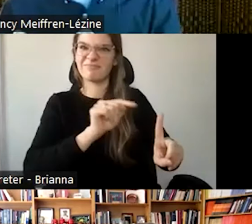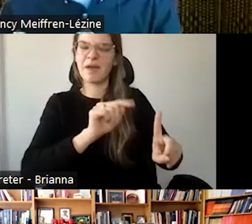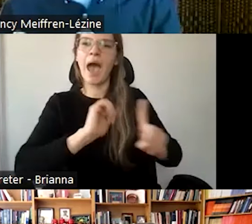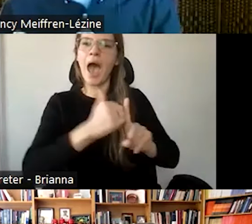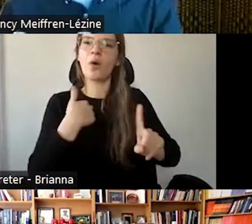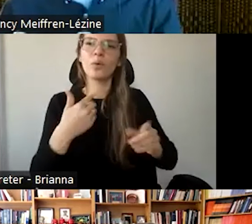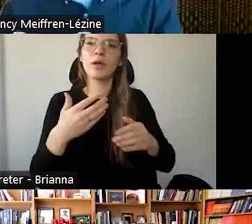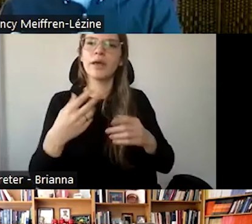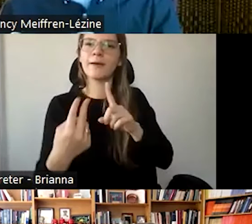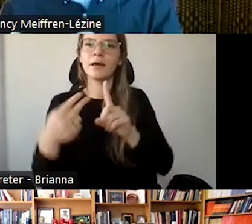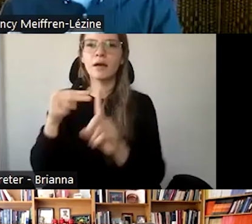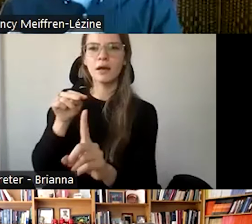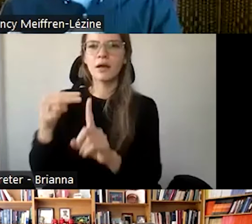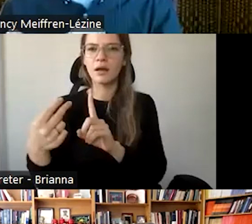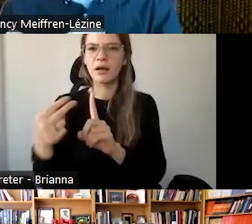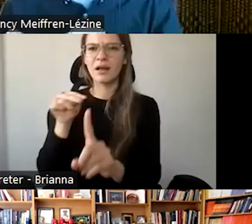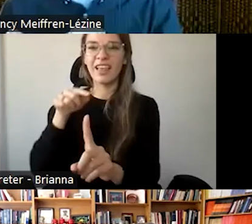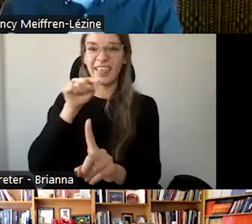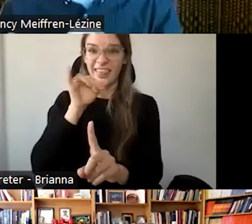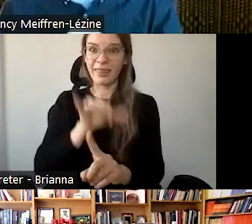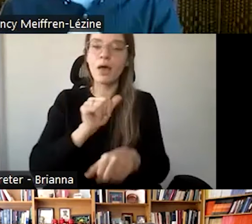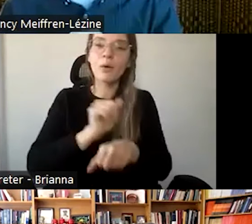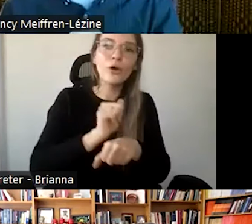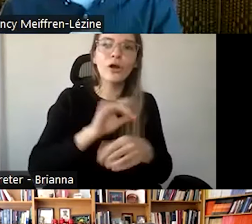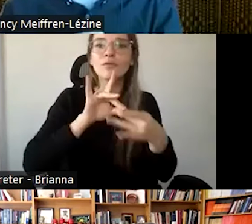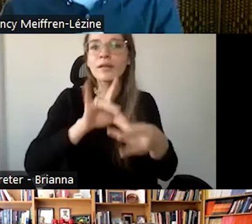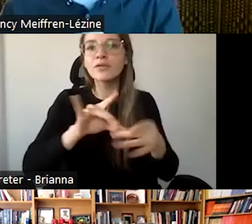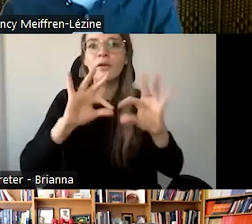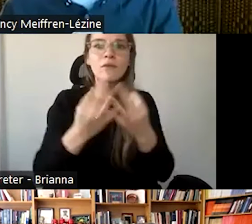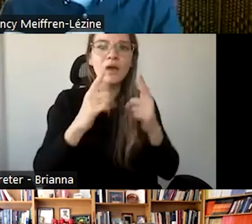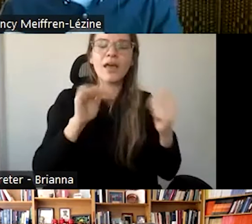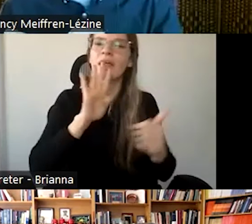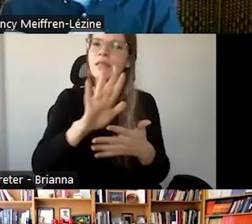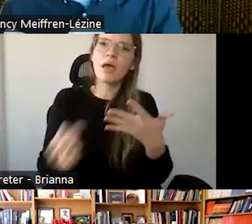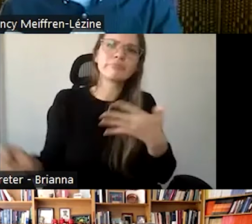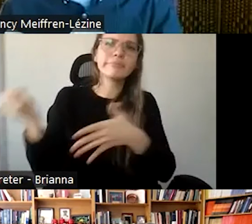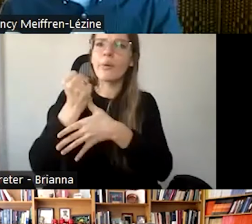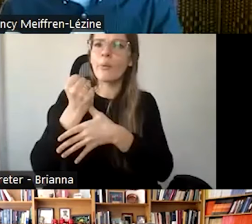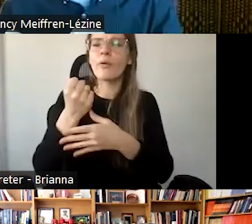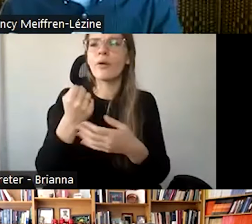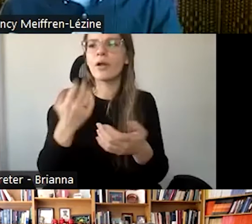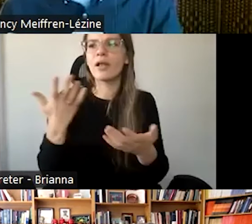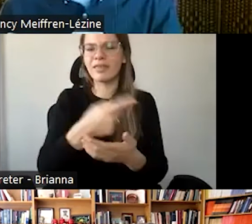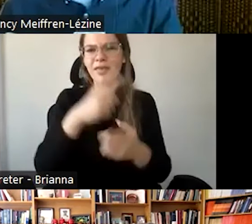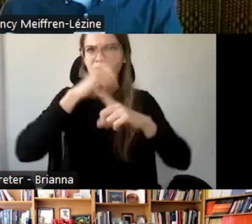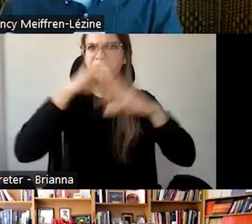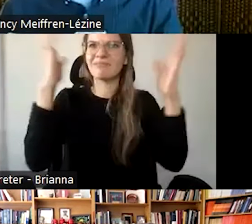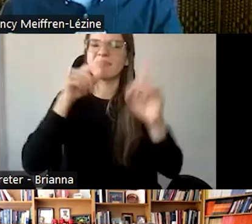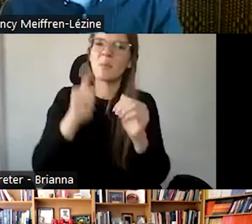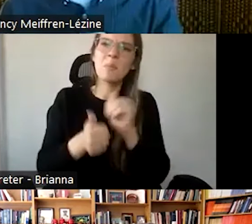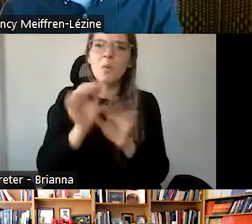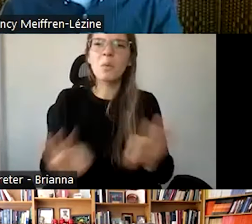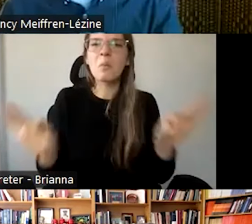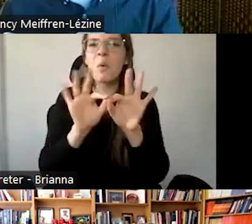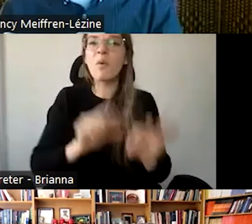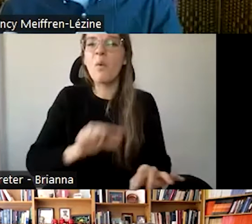viewpoint that these are things that they hold as high priorities. This is their high values. This is what they consider to be the most important qualities